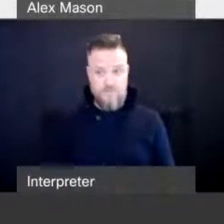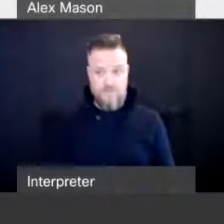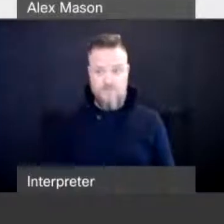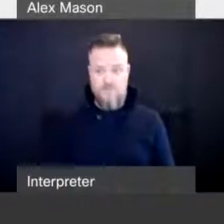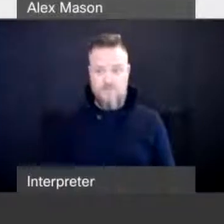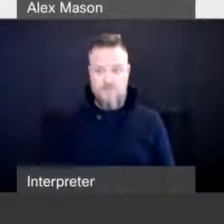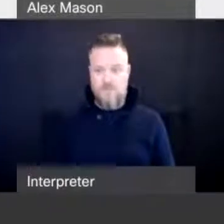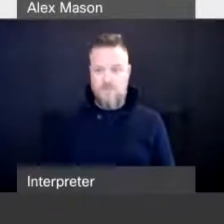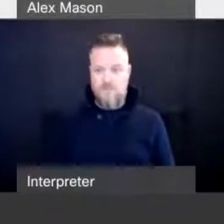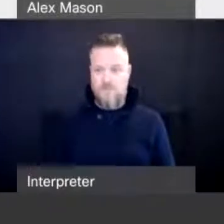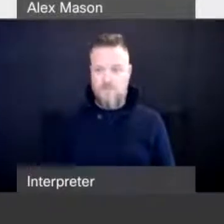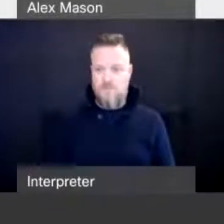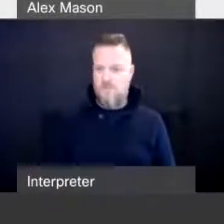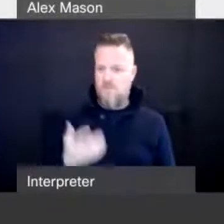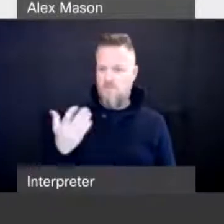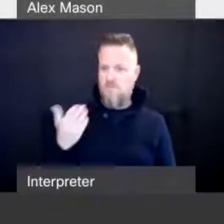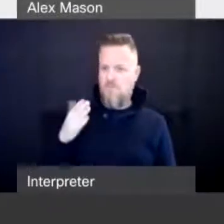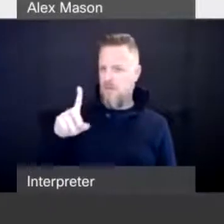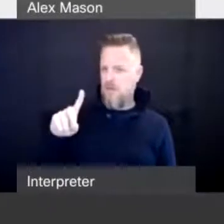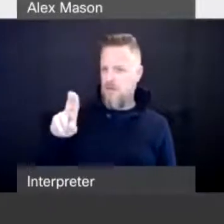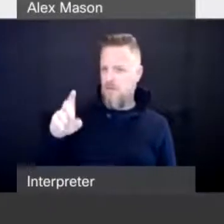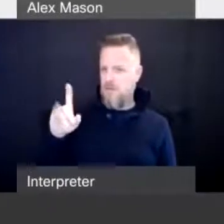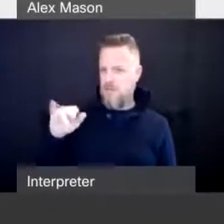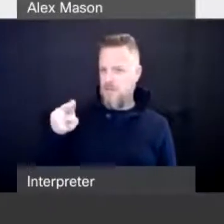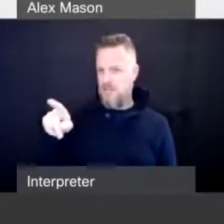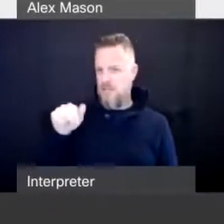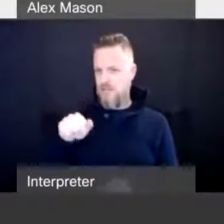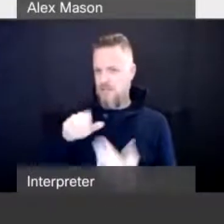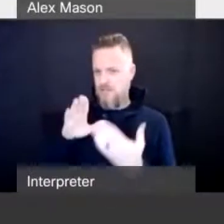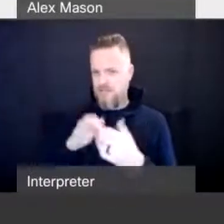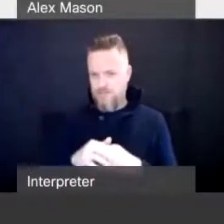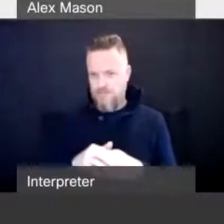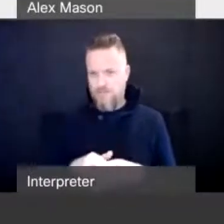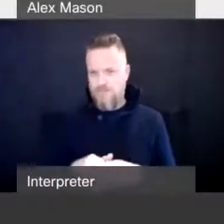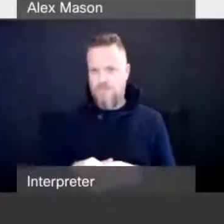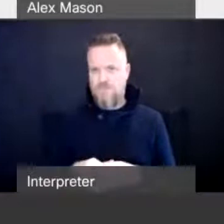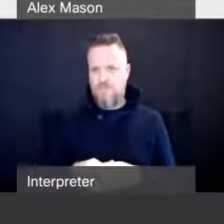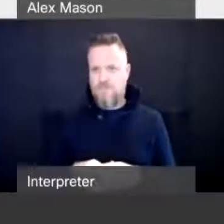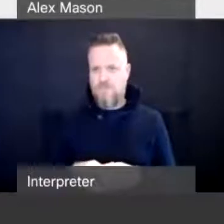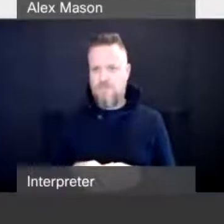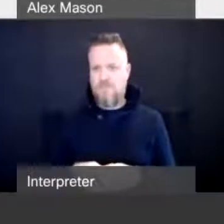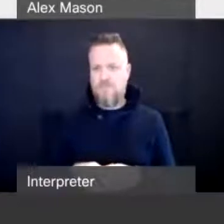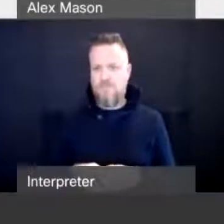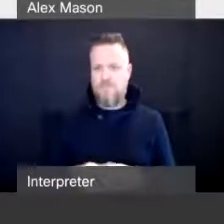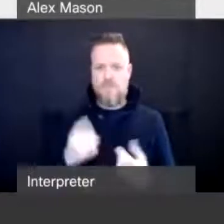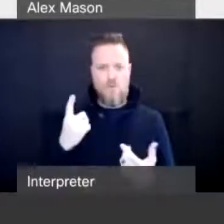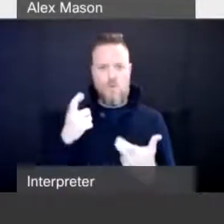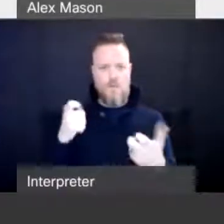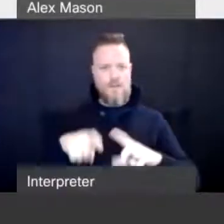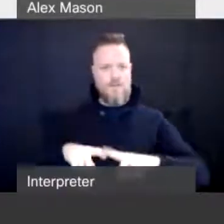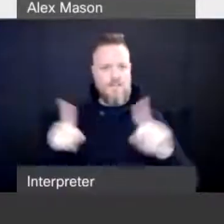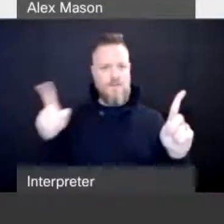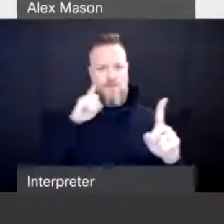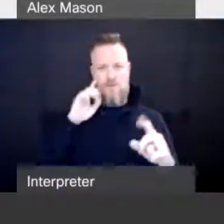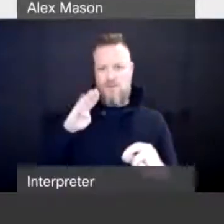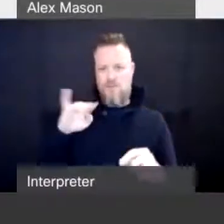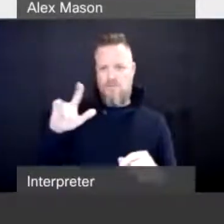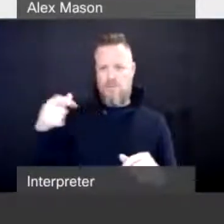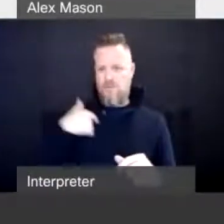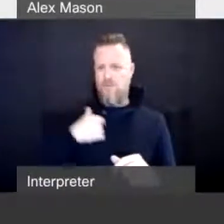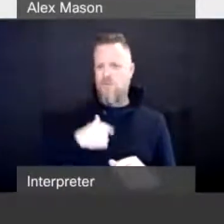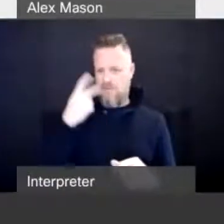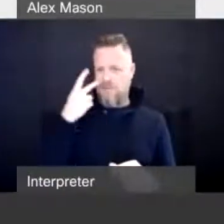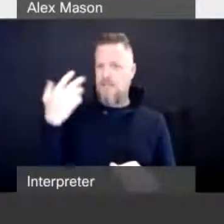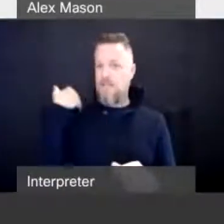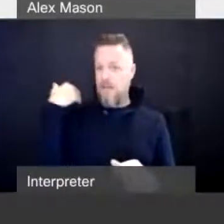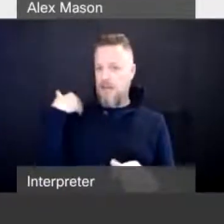I believe Dustin may want to address this too, but quickly, I will say, I think one of the differences between the past bills that we also looked